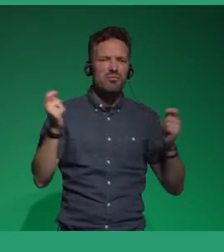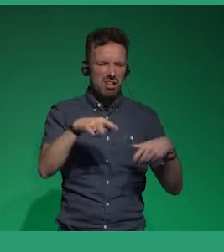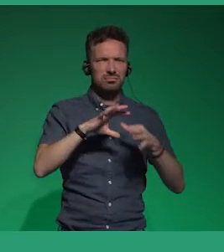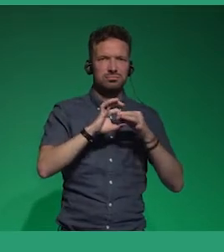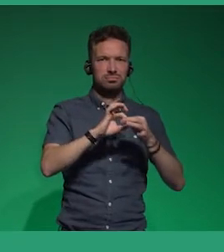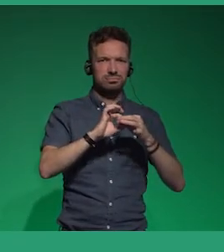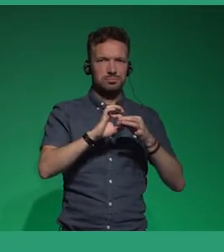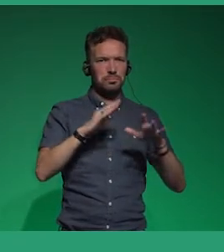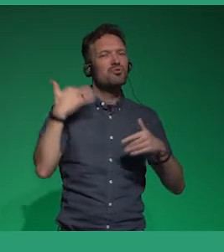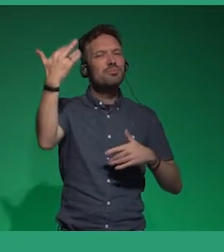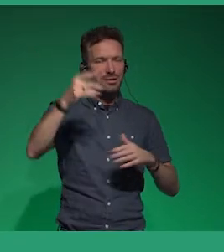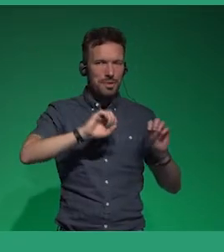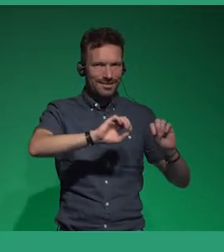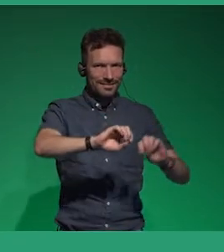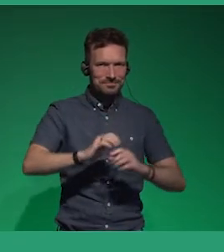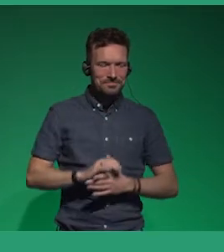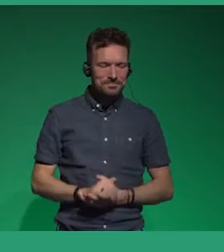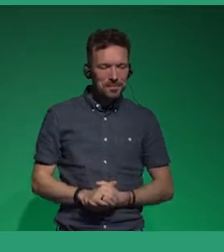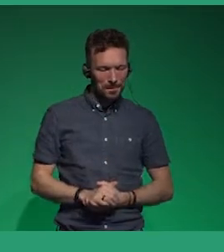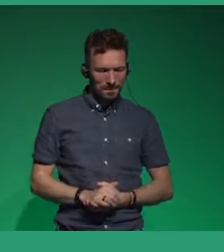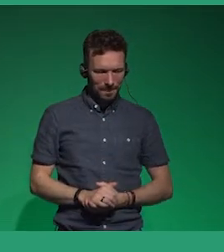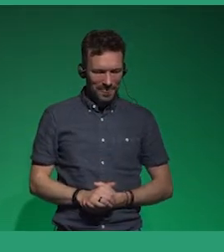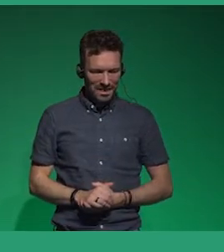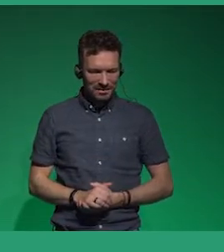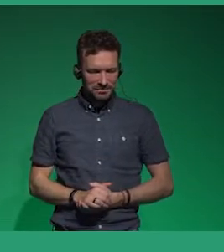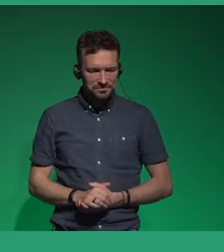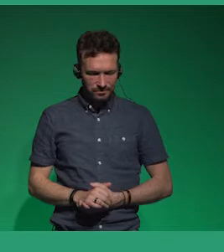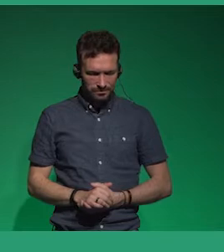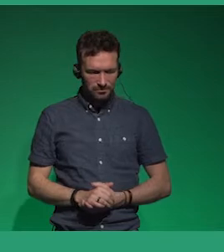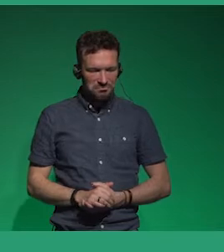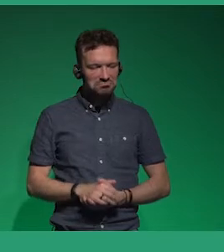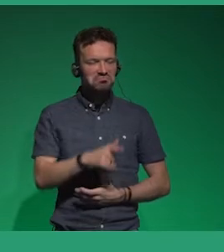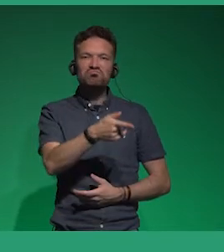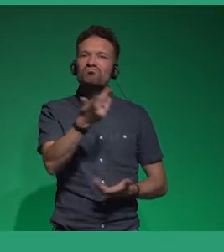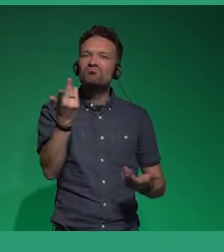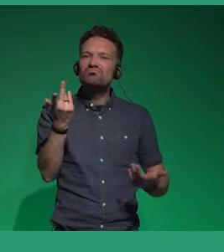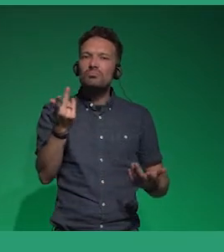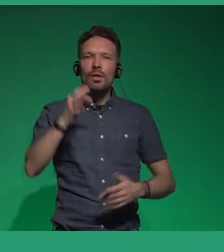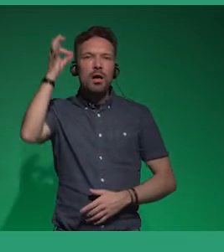Art Science Festival, we will have 2 moderators that will